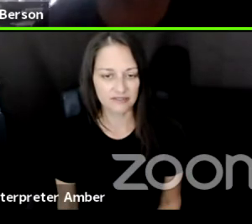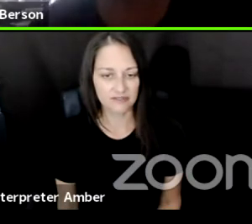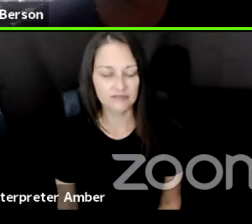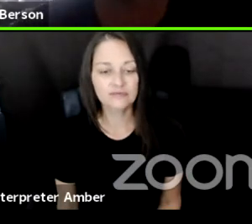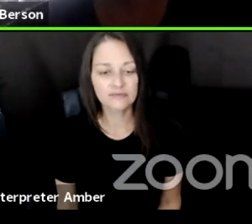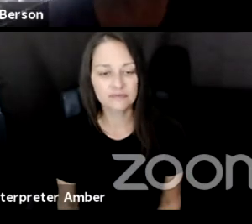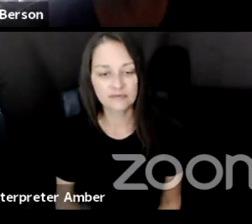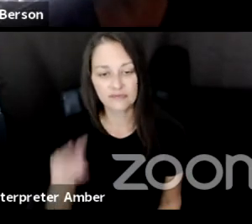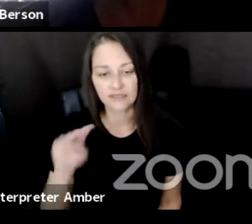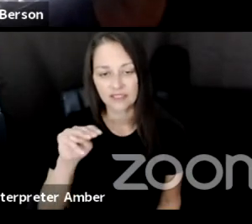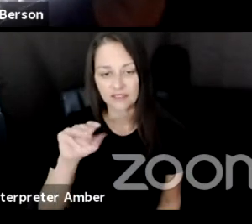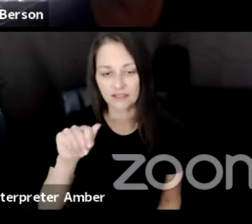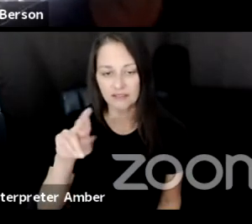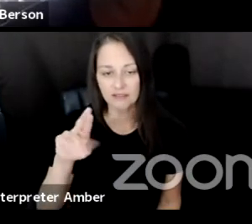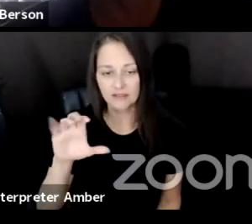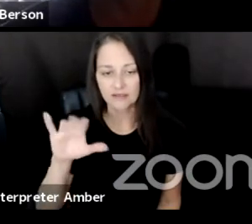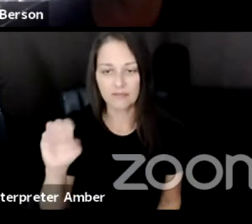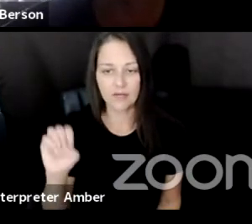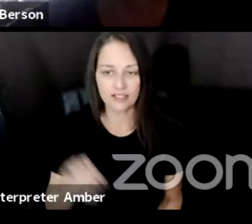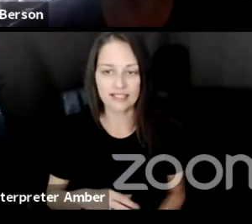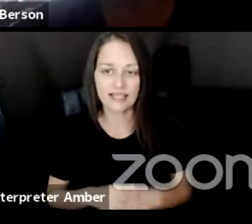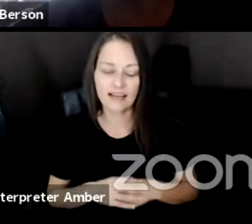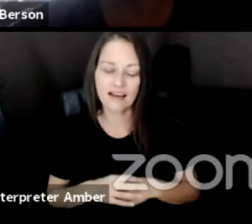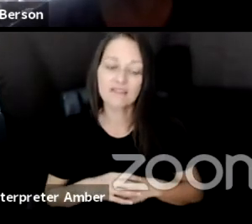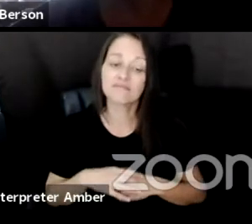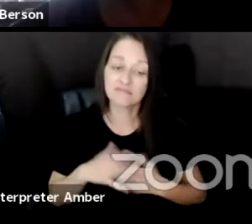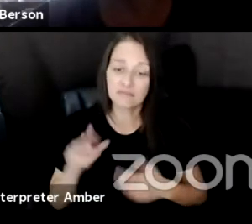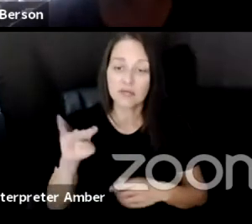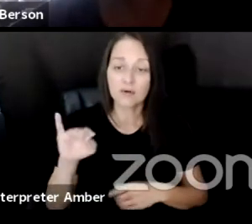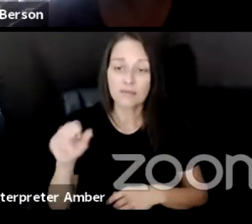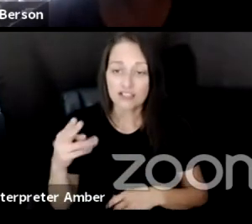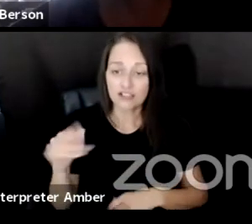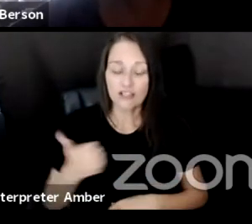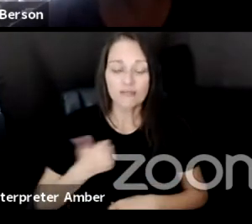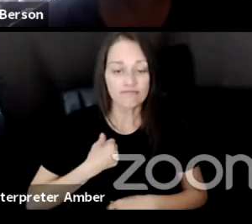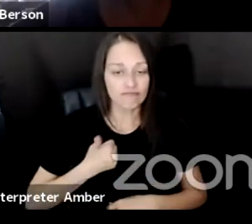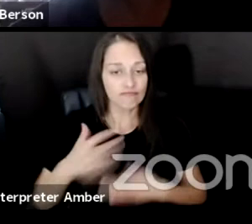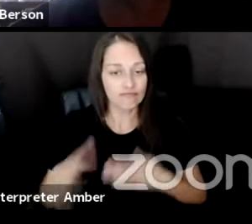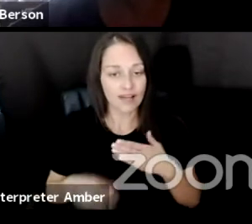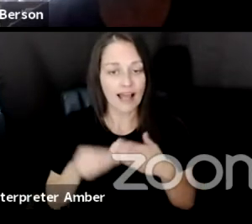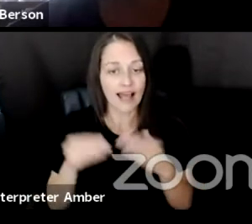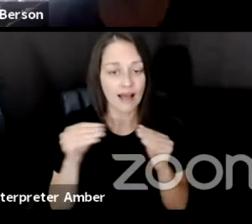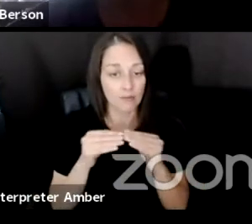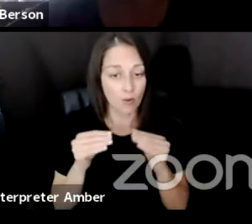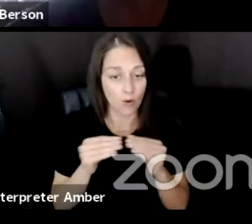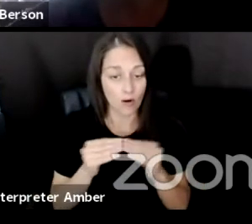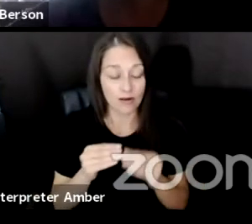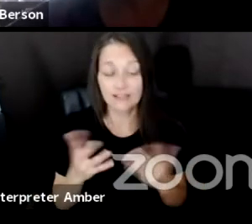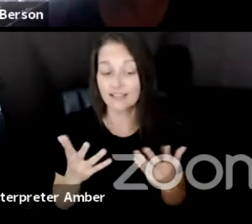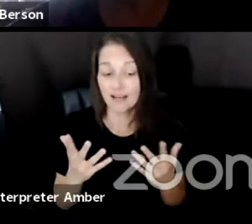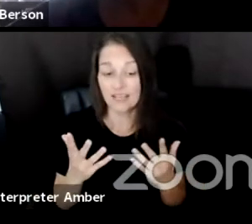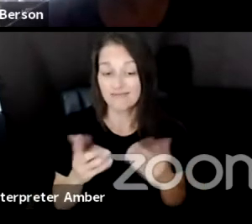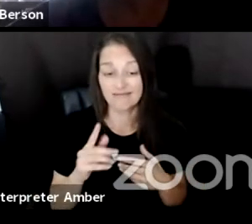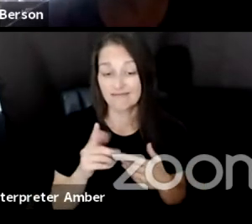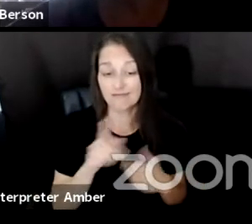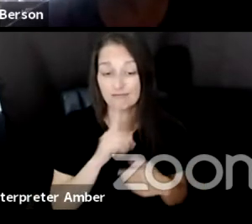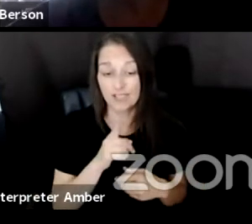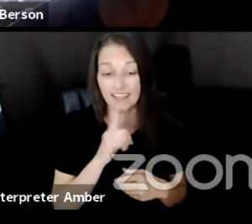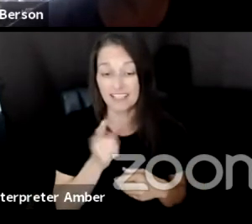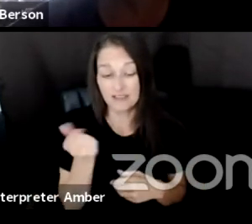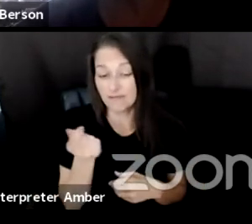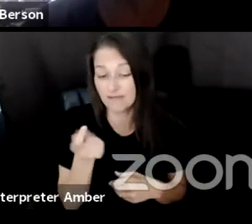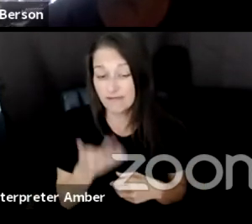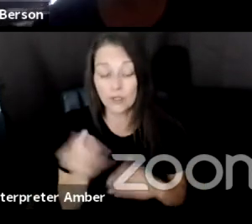I guess, Misha, I'd take that one step further. There are few critics, there are few arts reporters in general. And I think